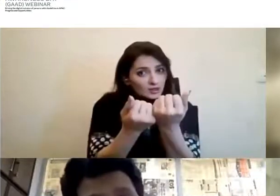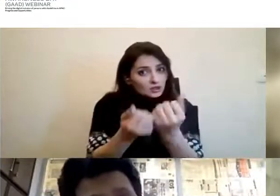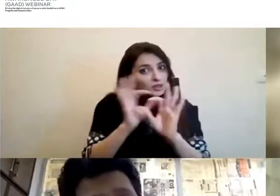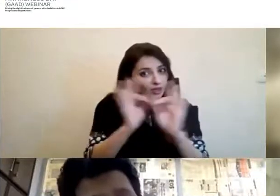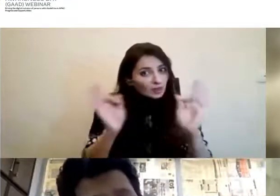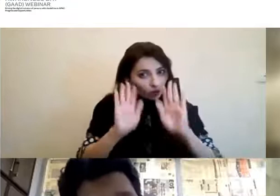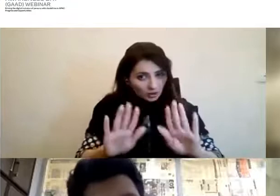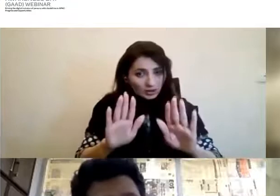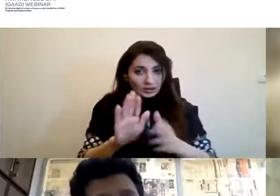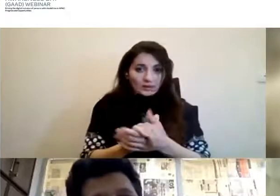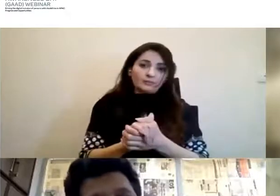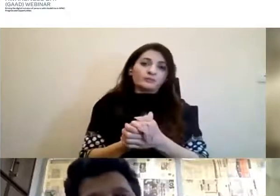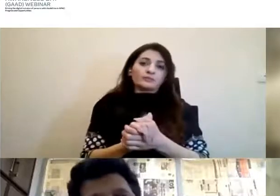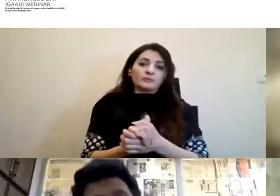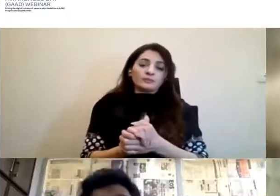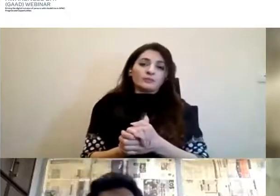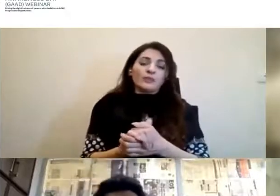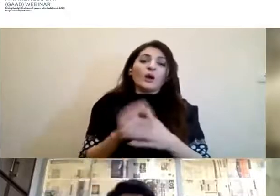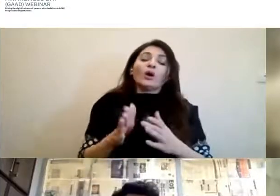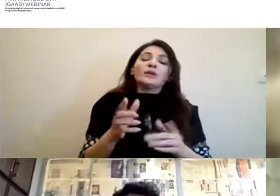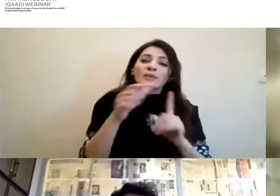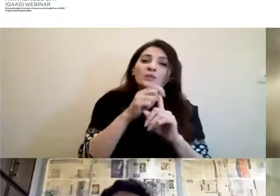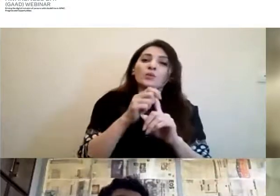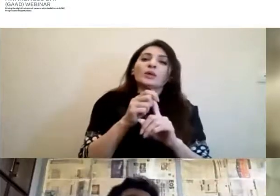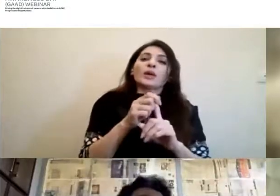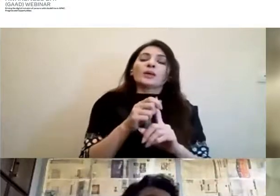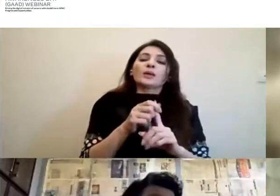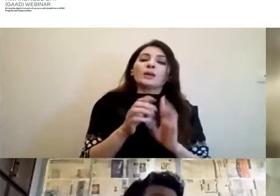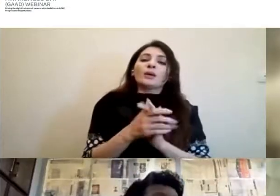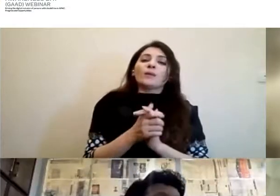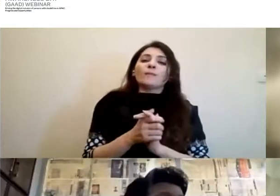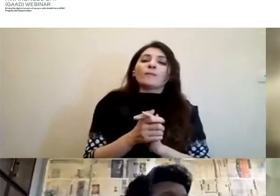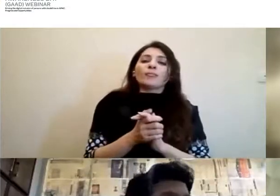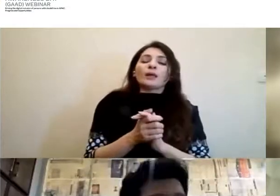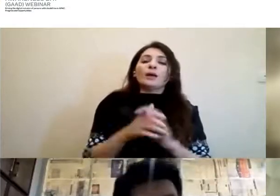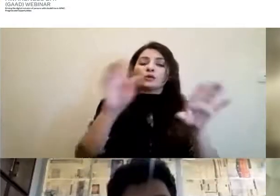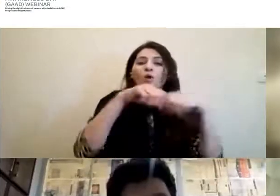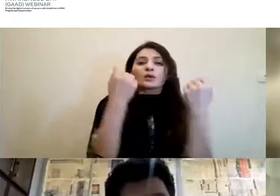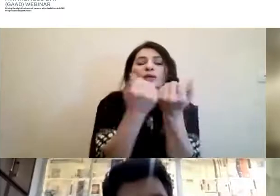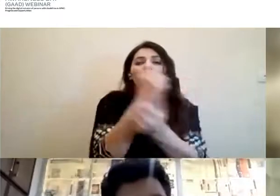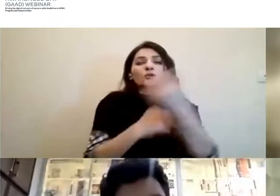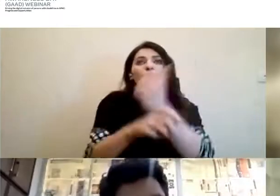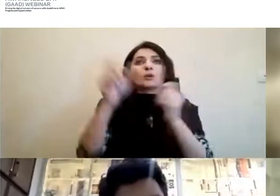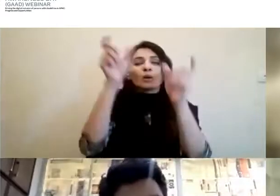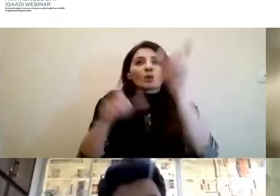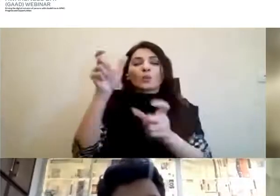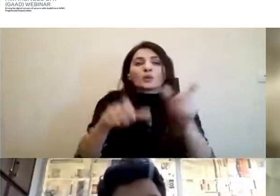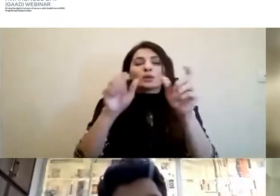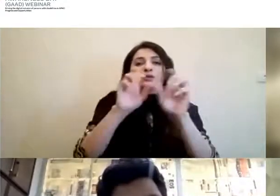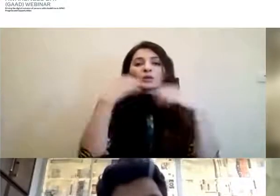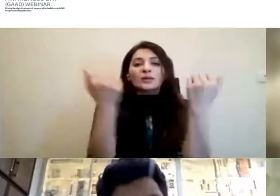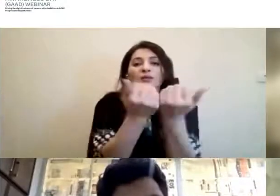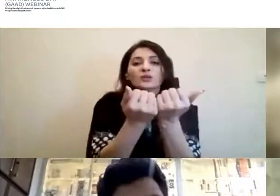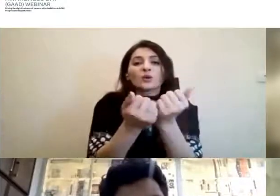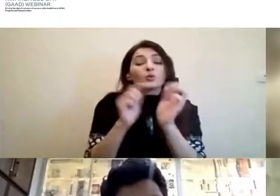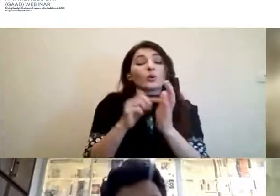it's lacking, and it's also important for OPDs to have a good knowledge of and understanding of ICT and